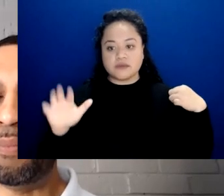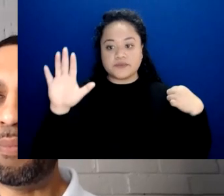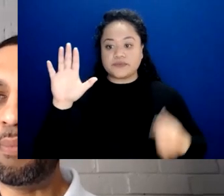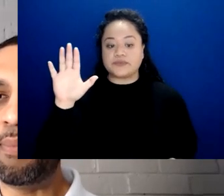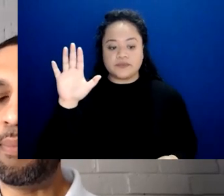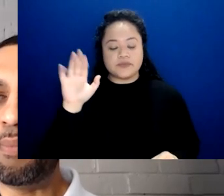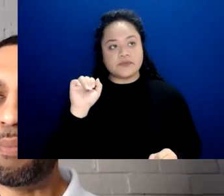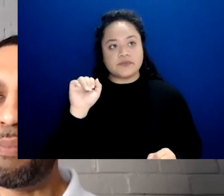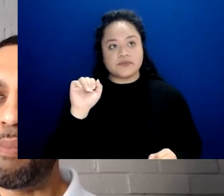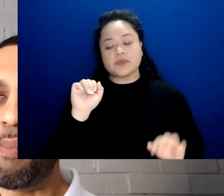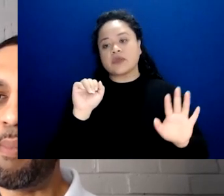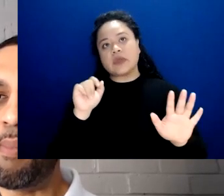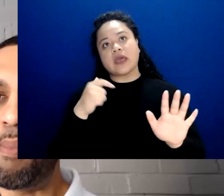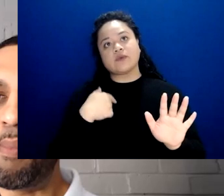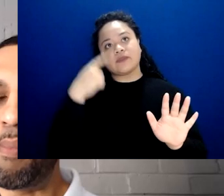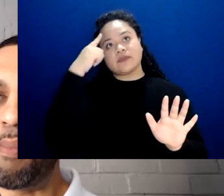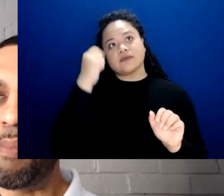fear accountability.